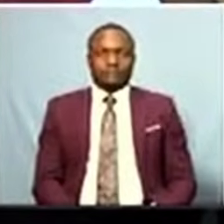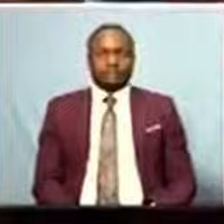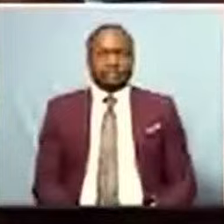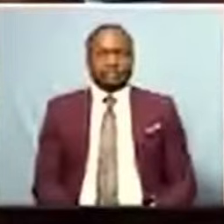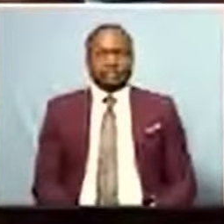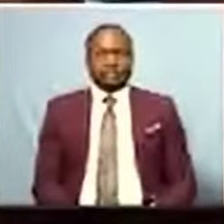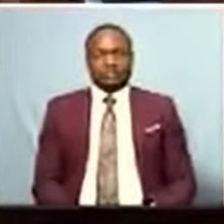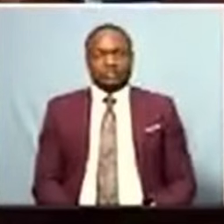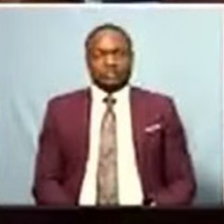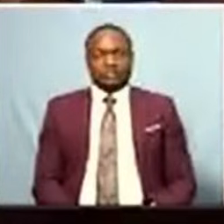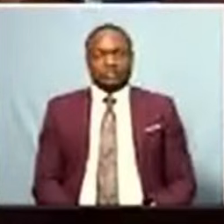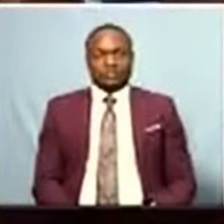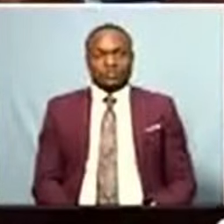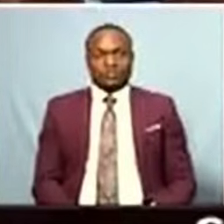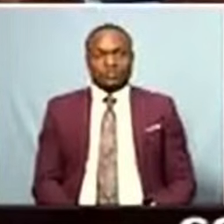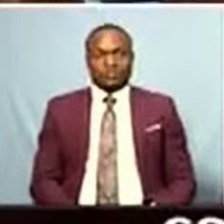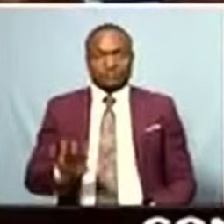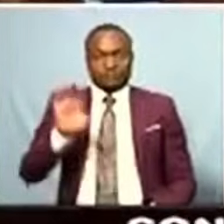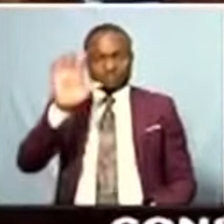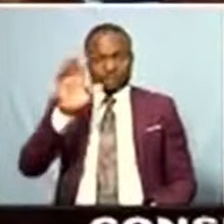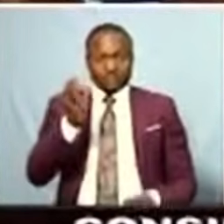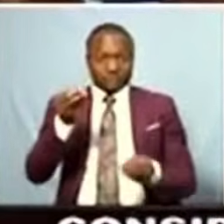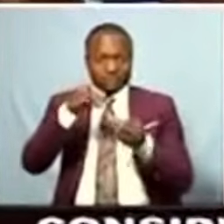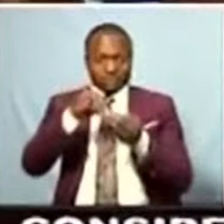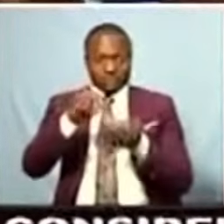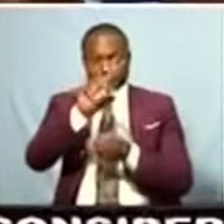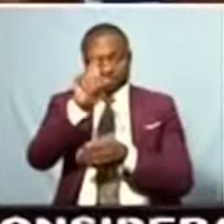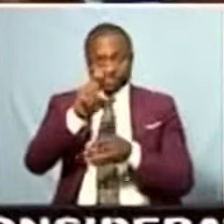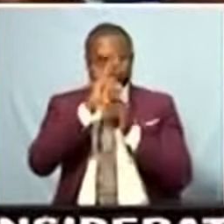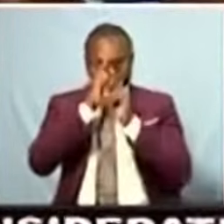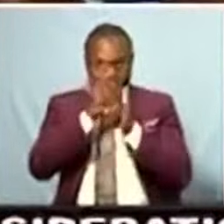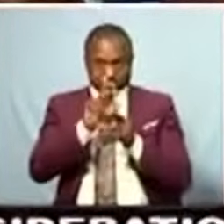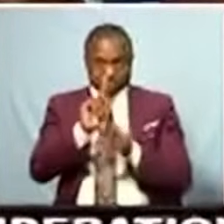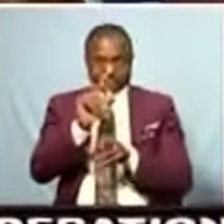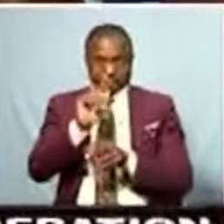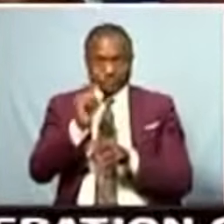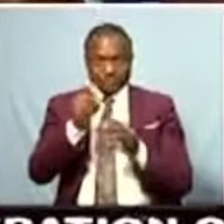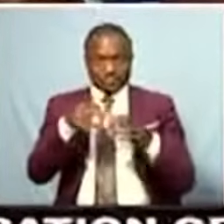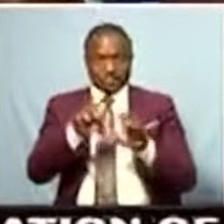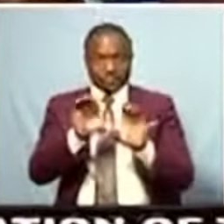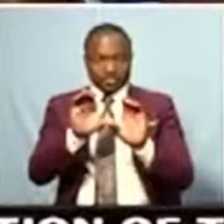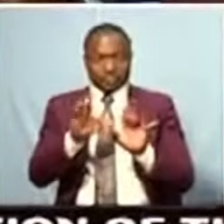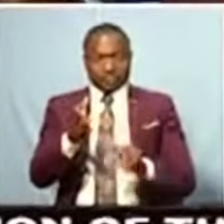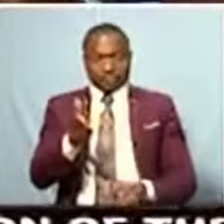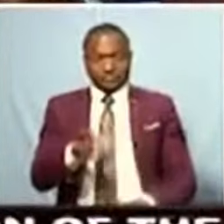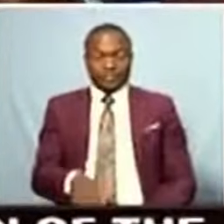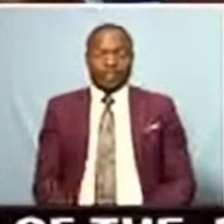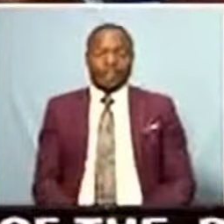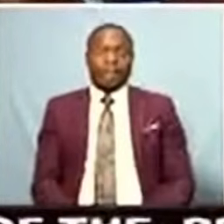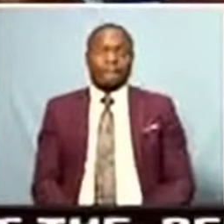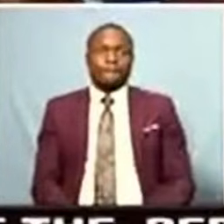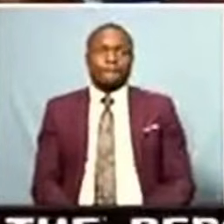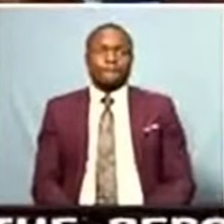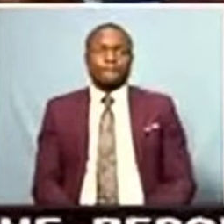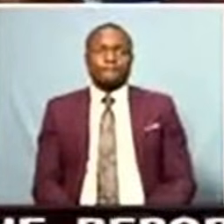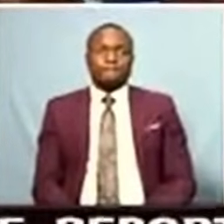Okay. There's a follow-up. Honorable Dak asked a question. We can proceed to that question.